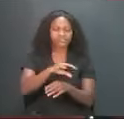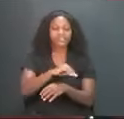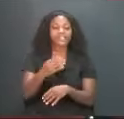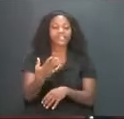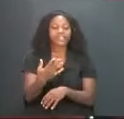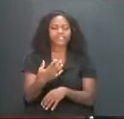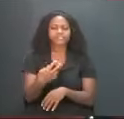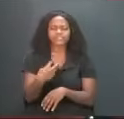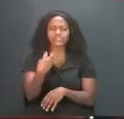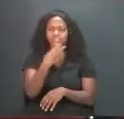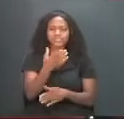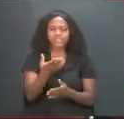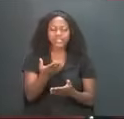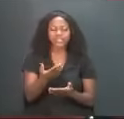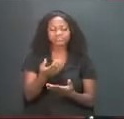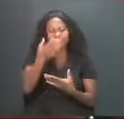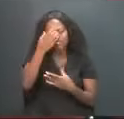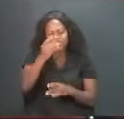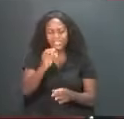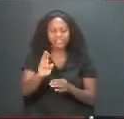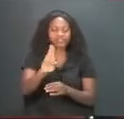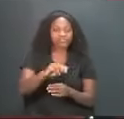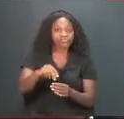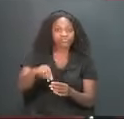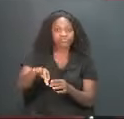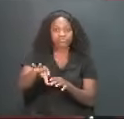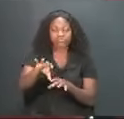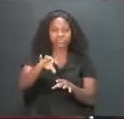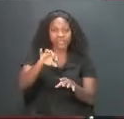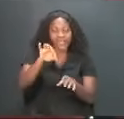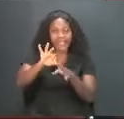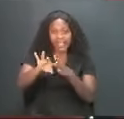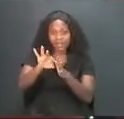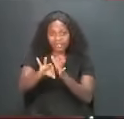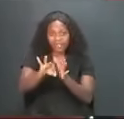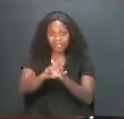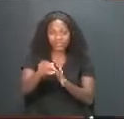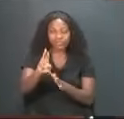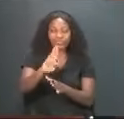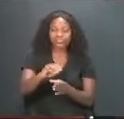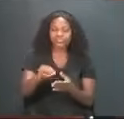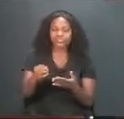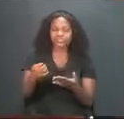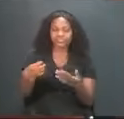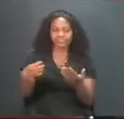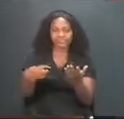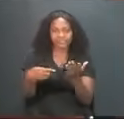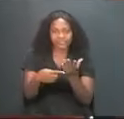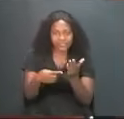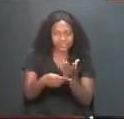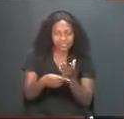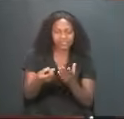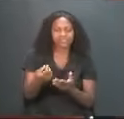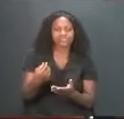determine whether to call for a head count or electronic vote. Mr. Speaker, in this case, we call for a head